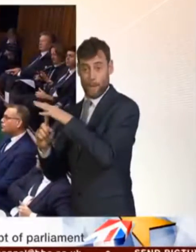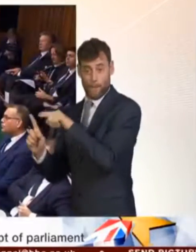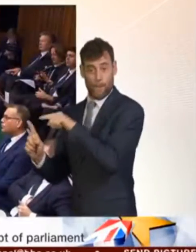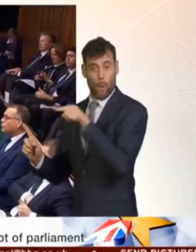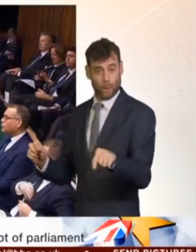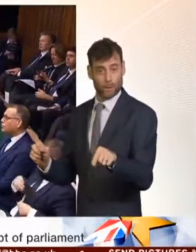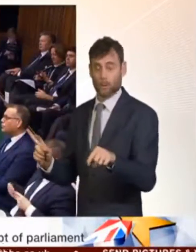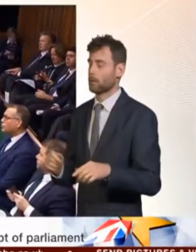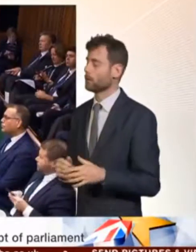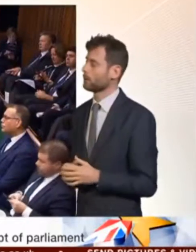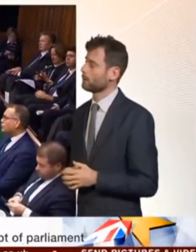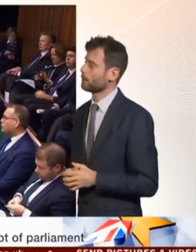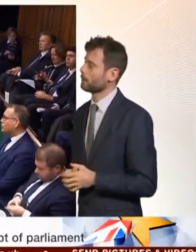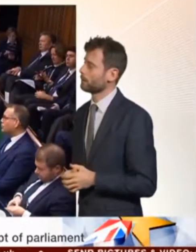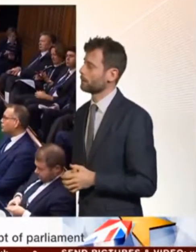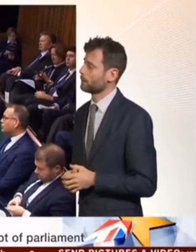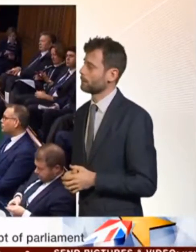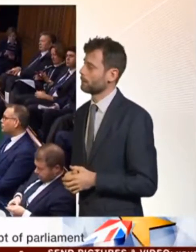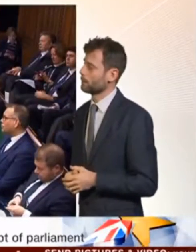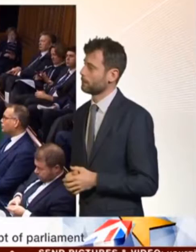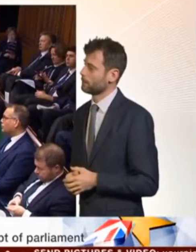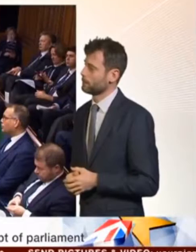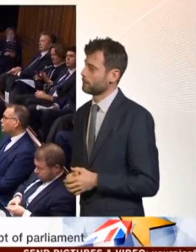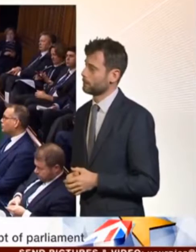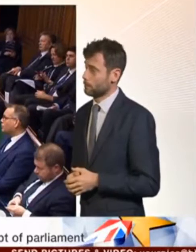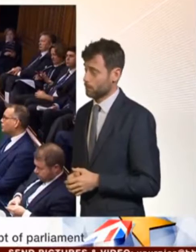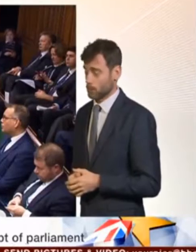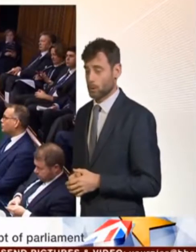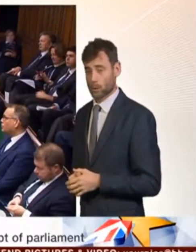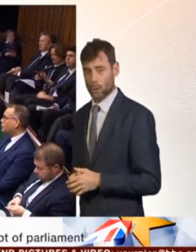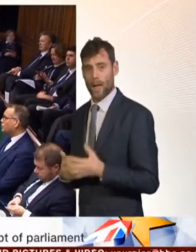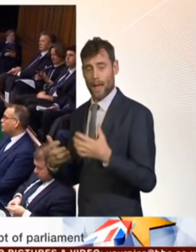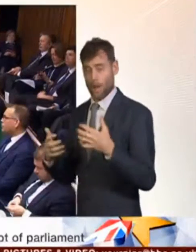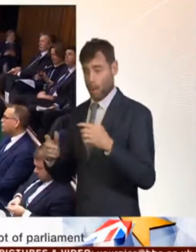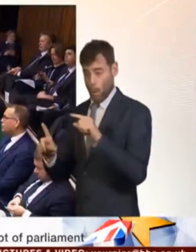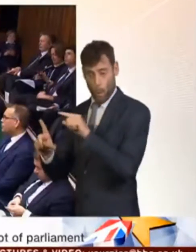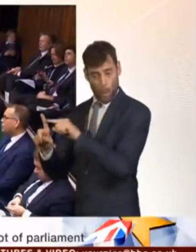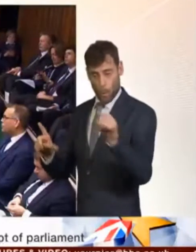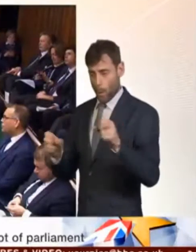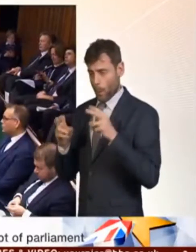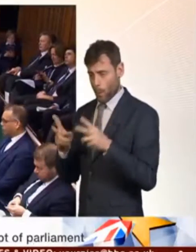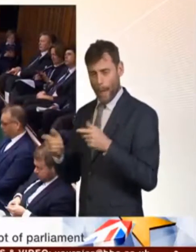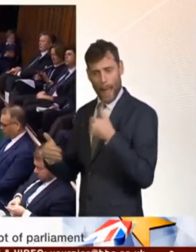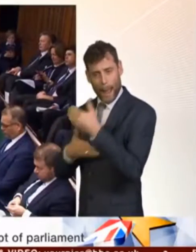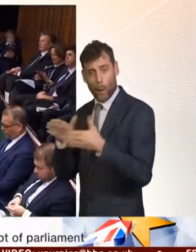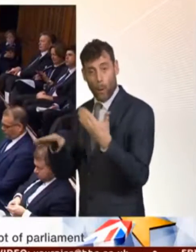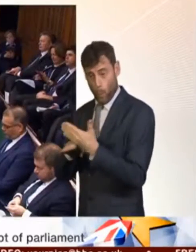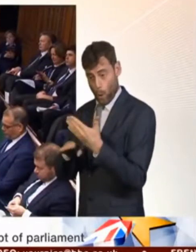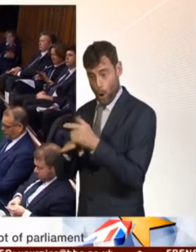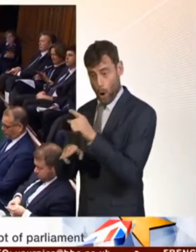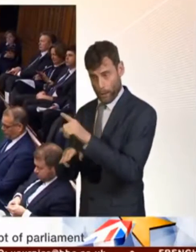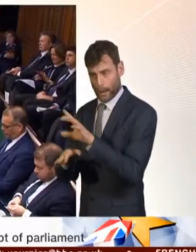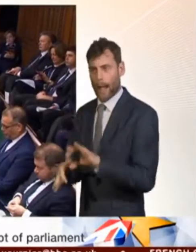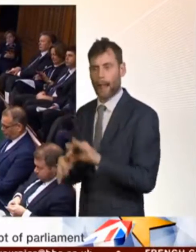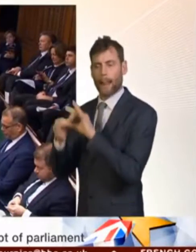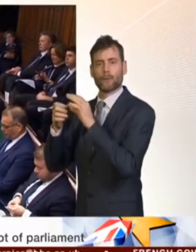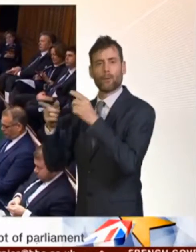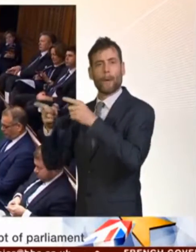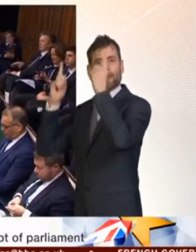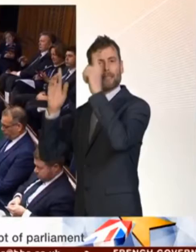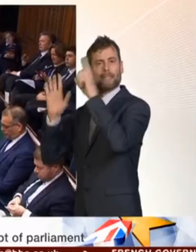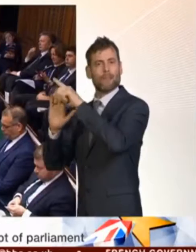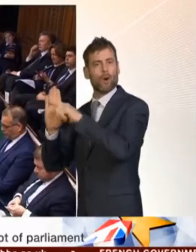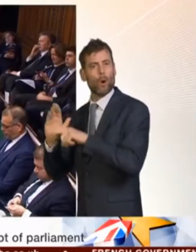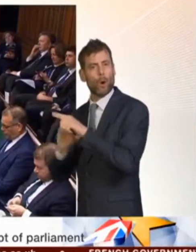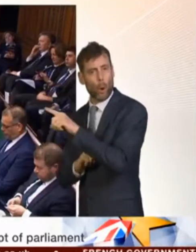standards, all these matters fall not only within the ministerial code, but also within what I would have hoped and expected the